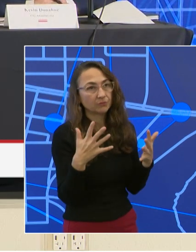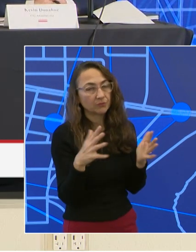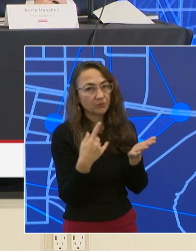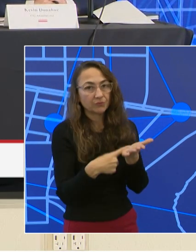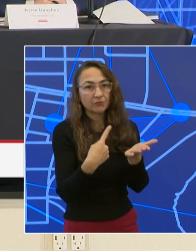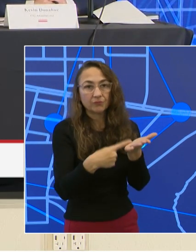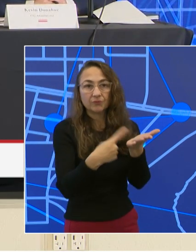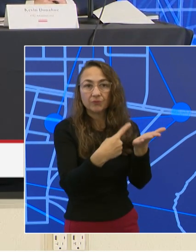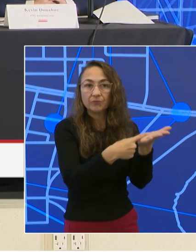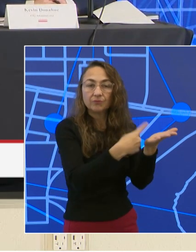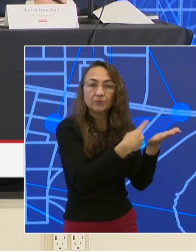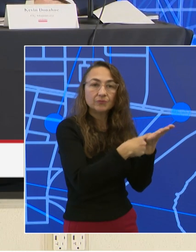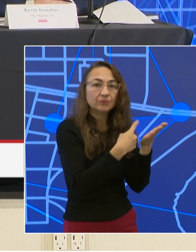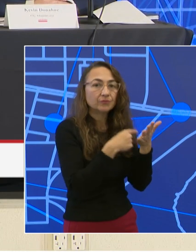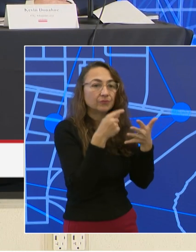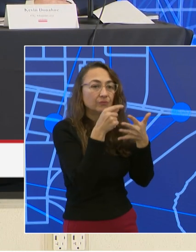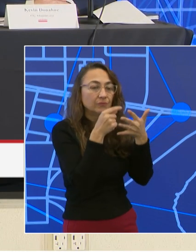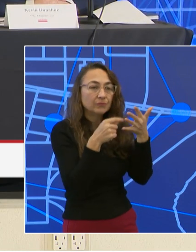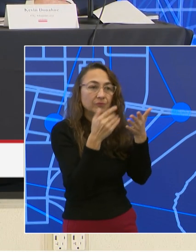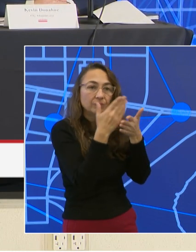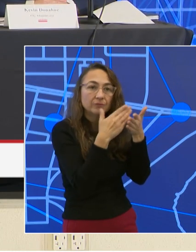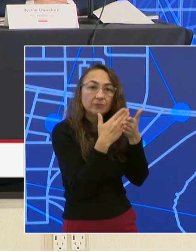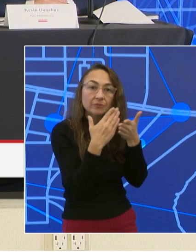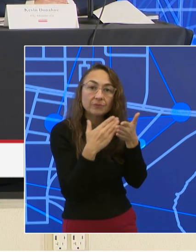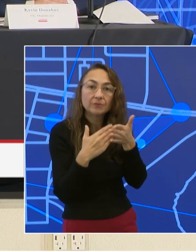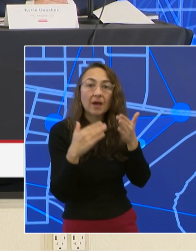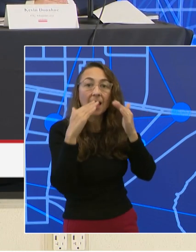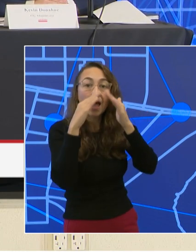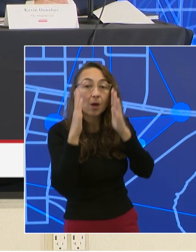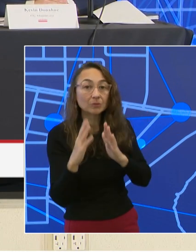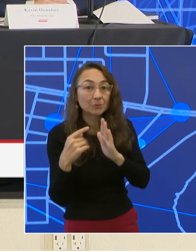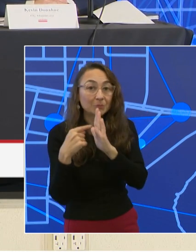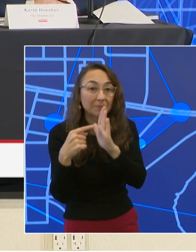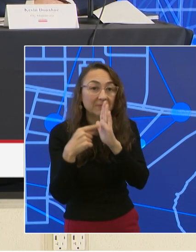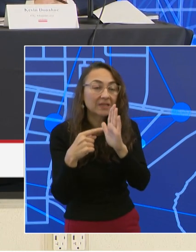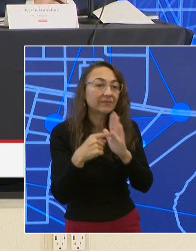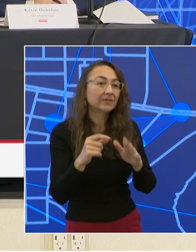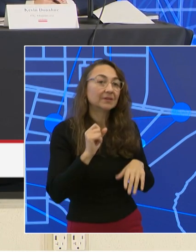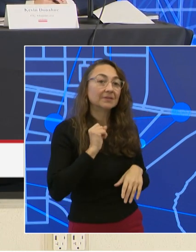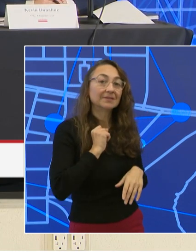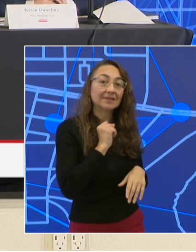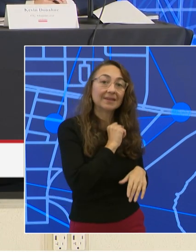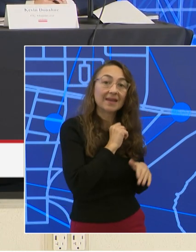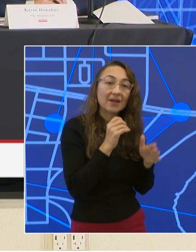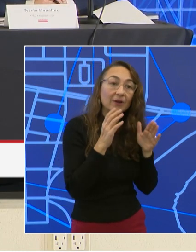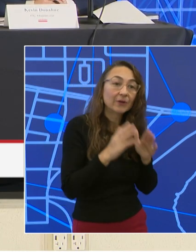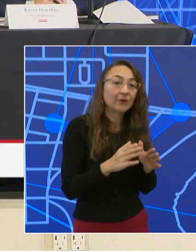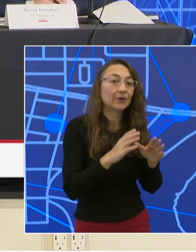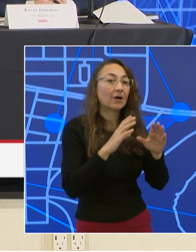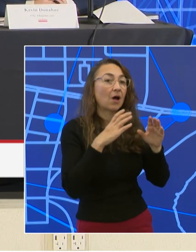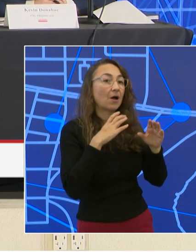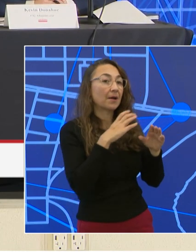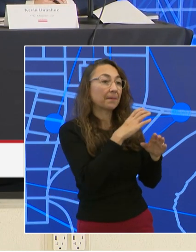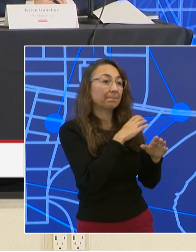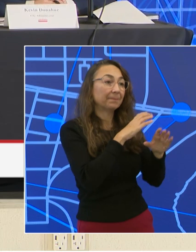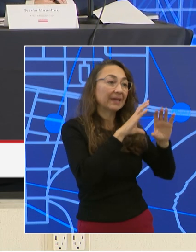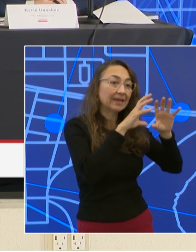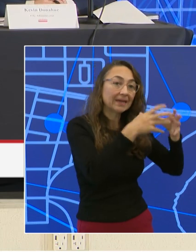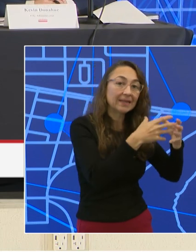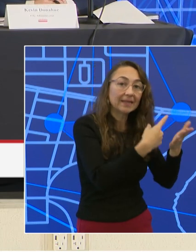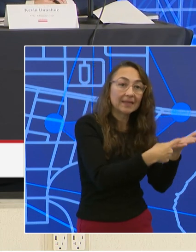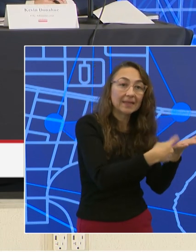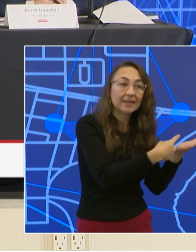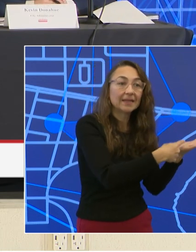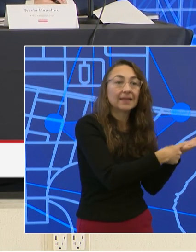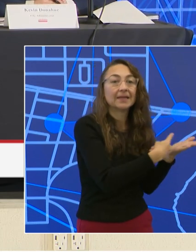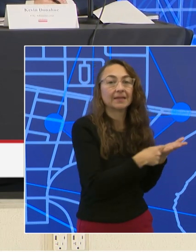come out of committee in the Senate, and the Senate, as it does, can attach this type of bill to